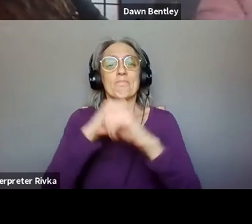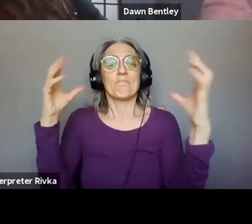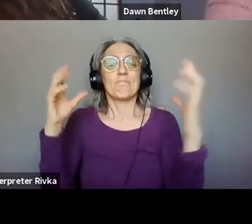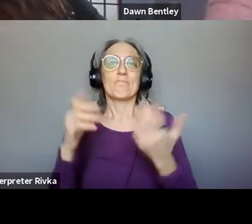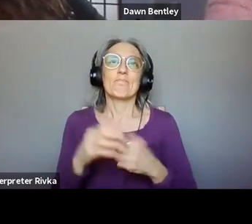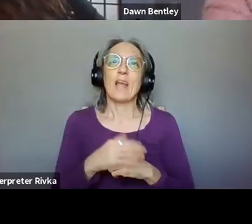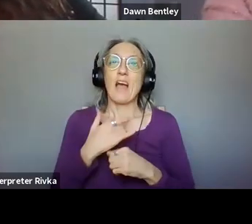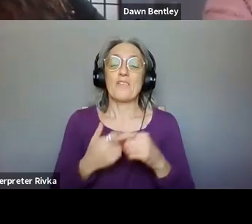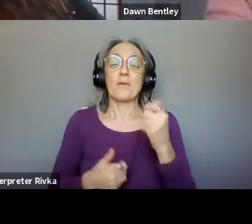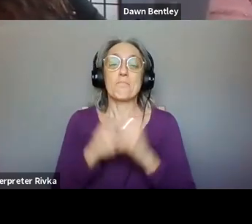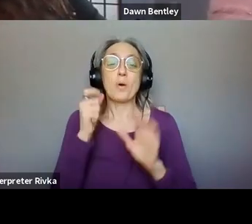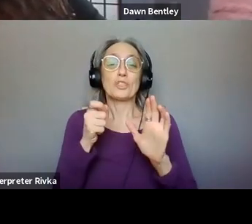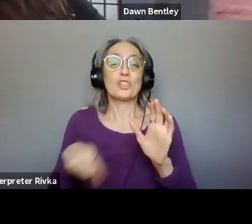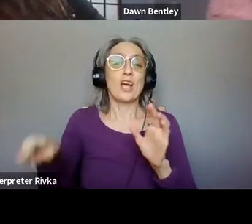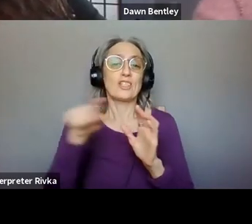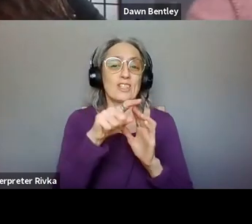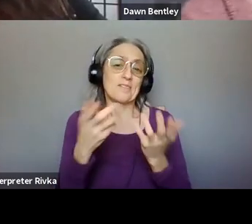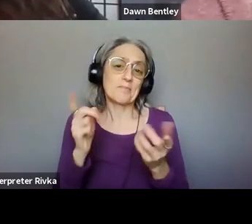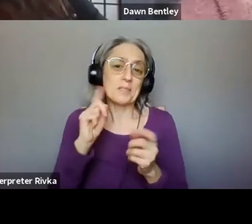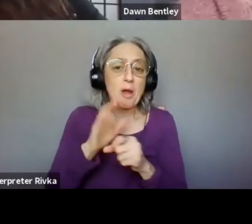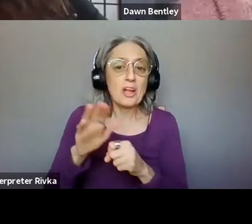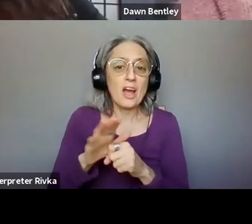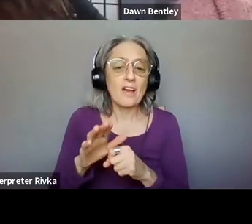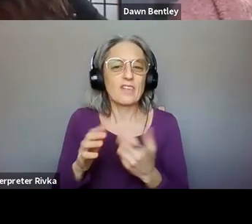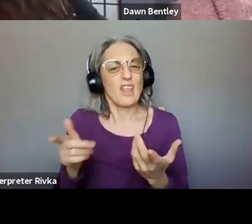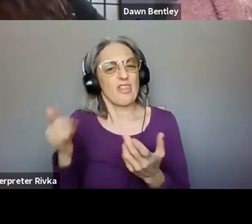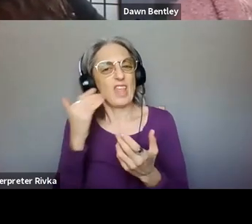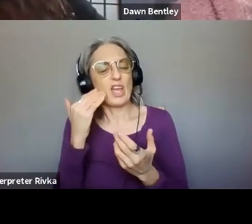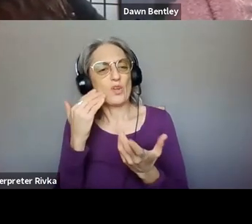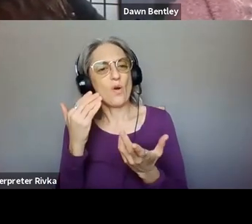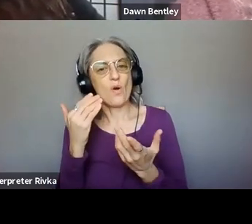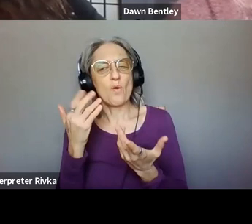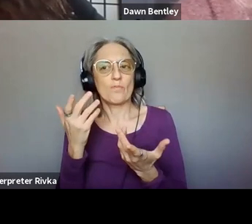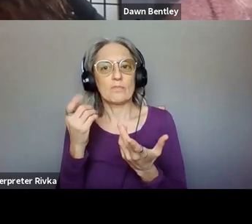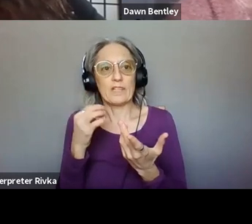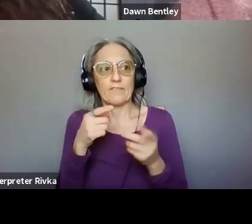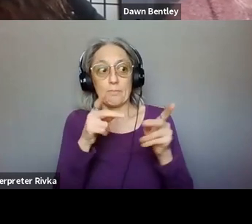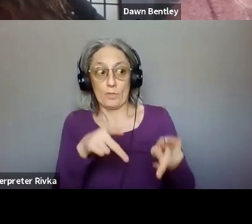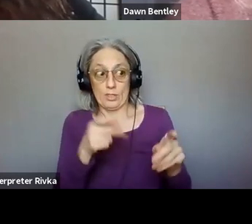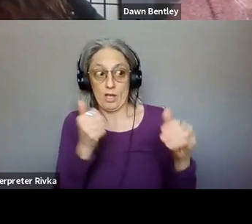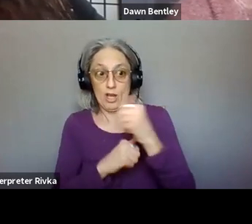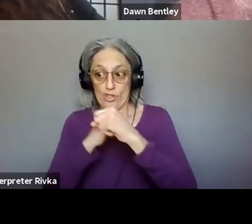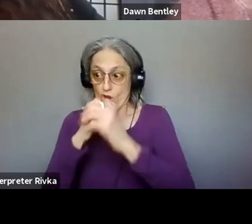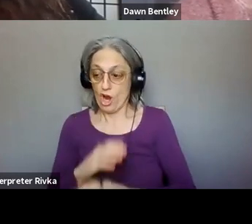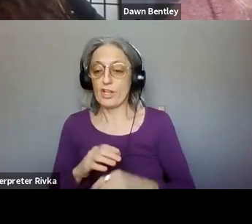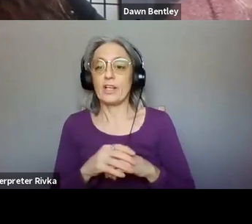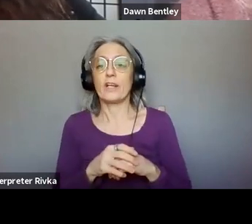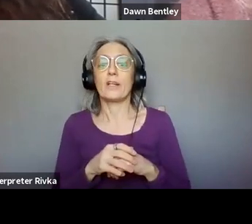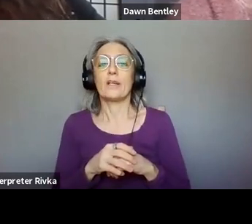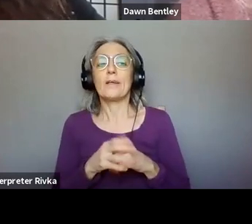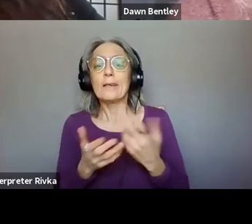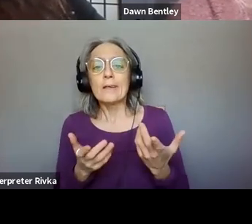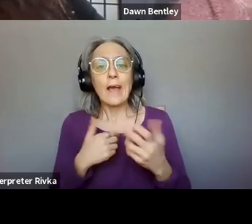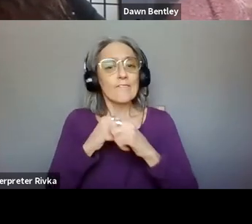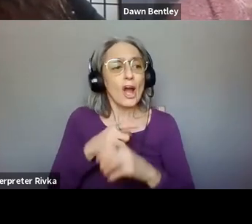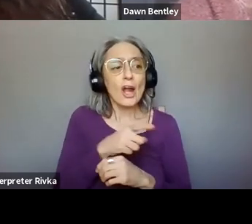smart enough to know that, you know, if someone's into guardianship, I think that case needs to be treated a little bit differently